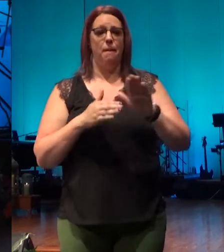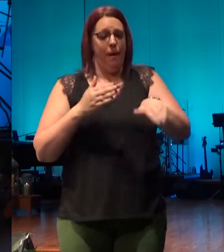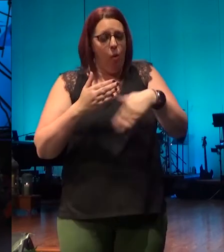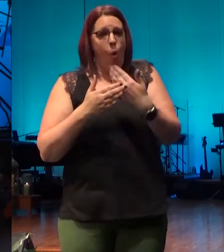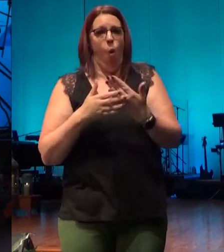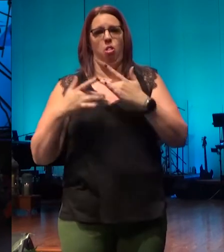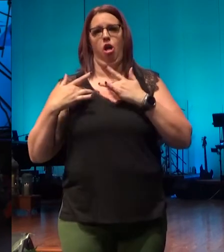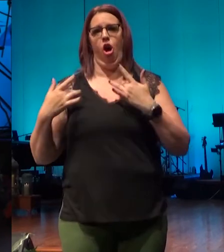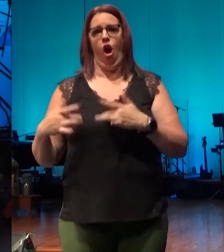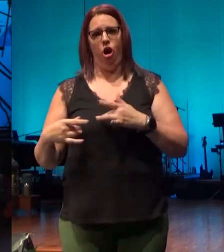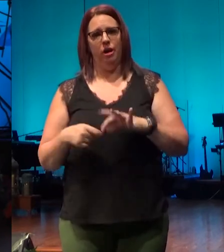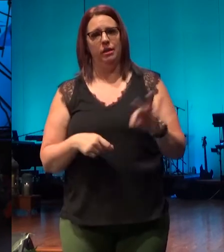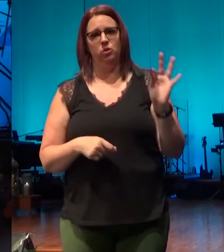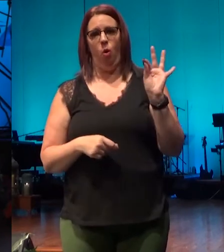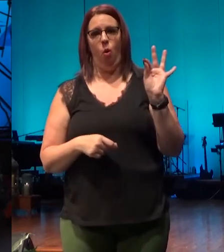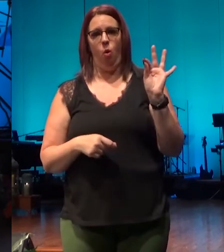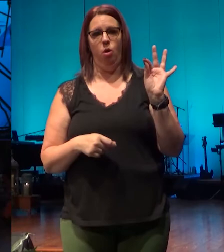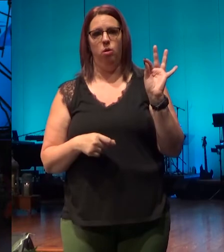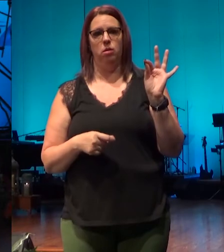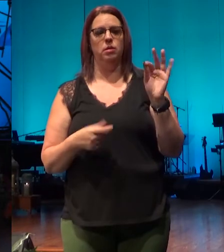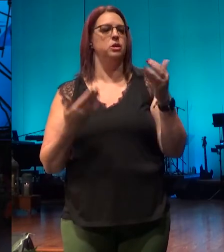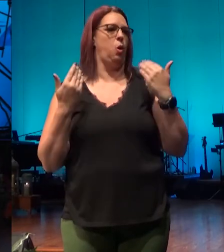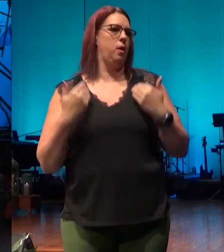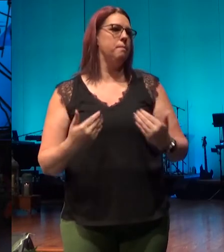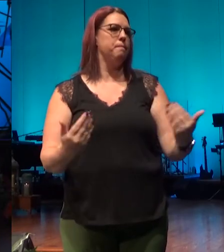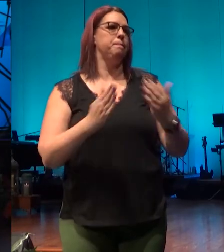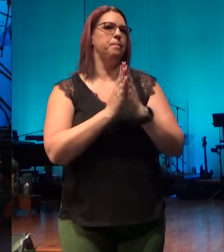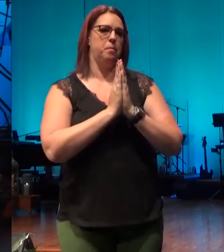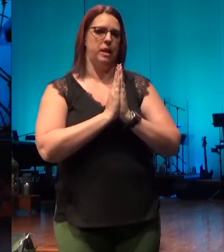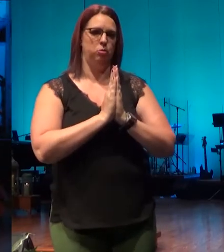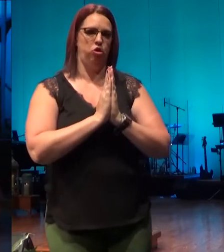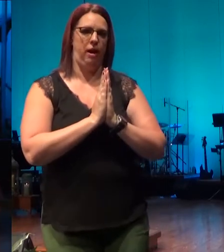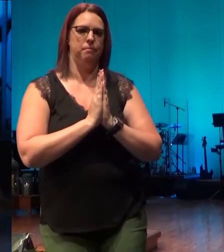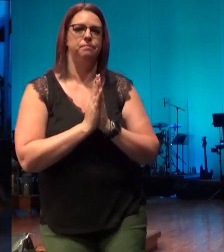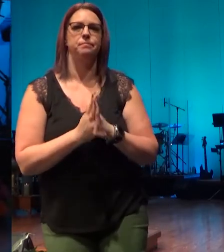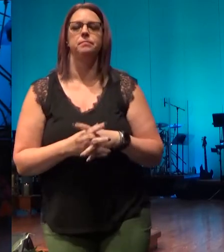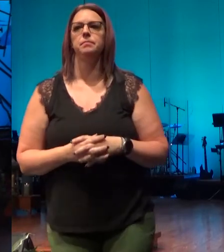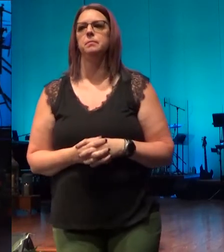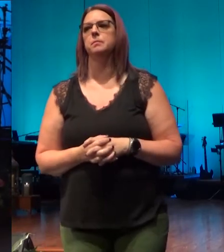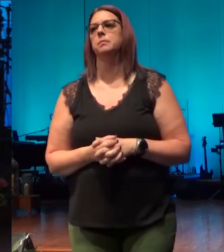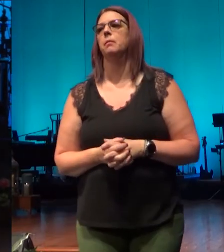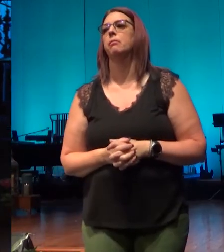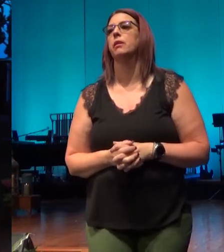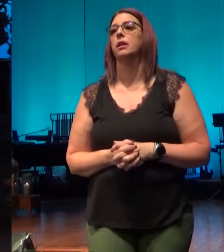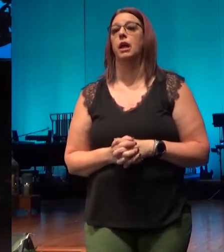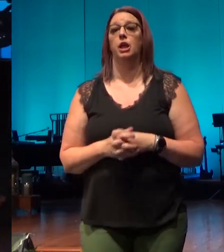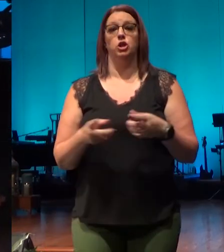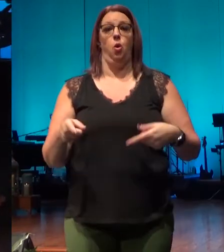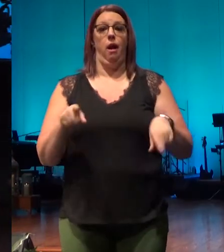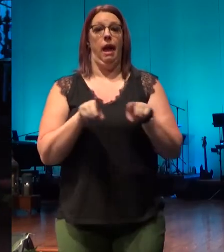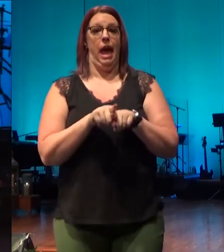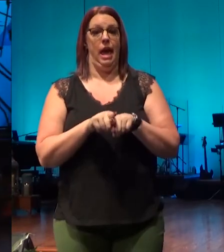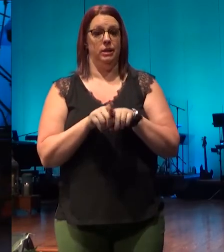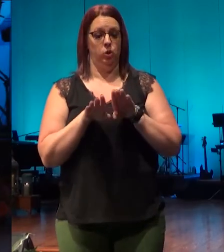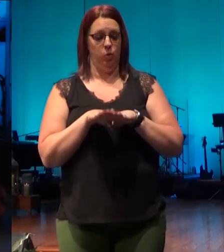soul. Let us pray. And so, as we